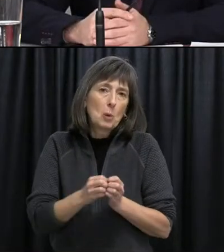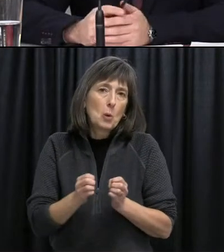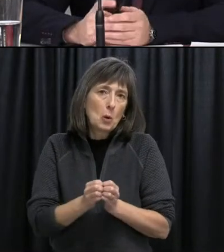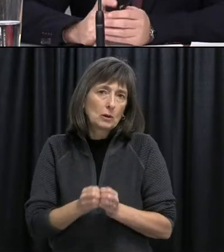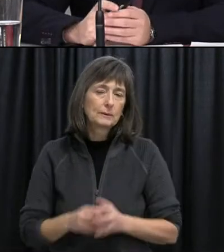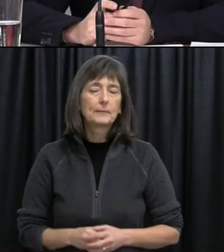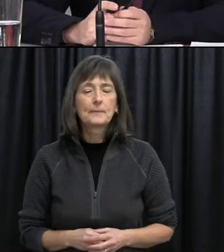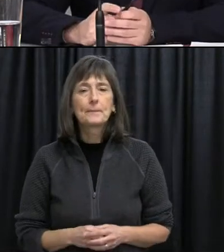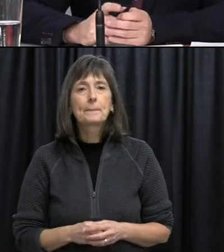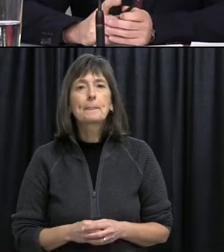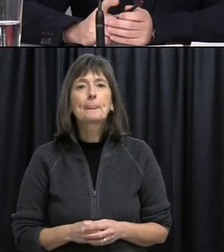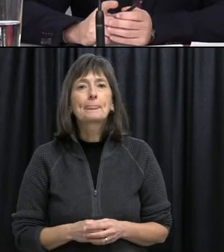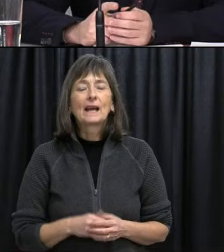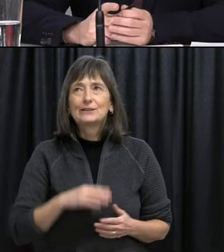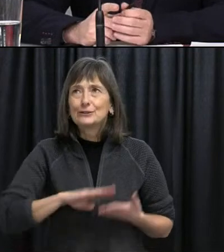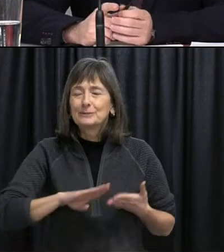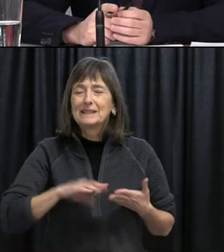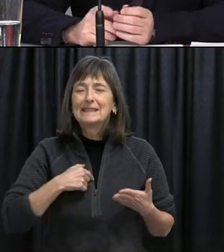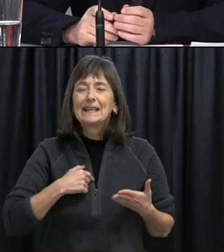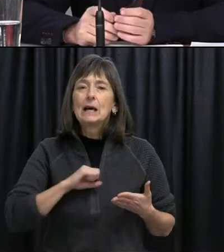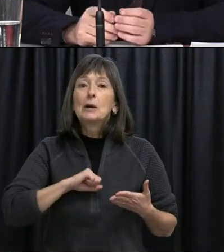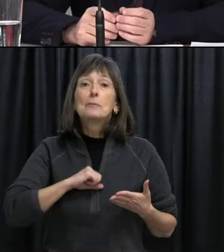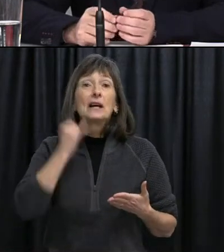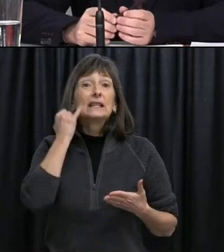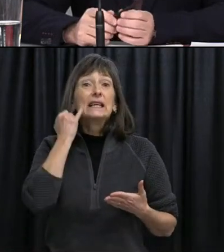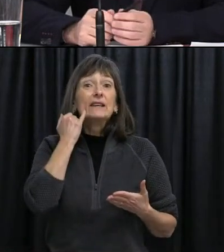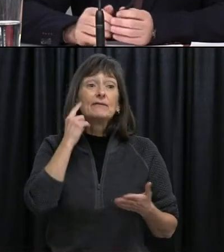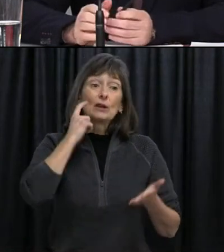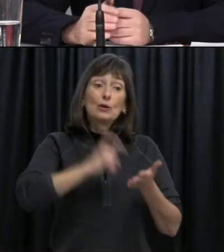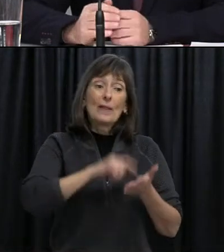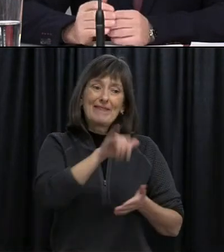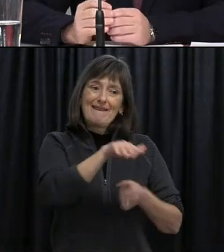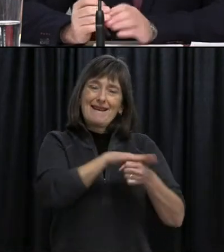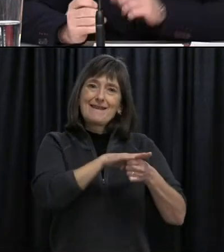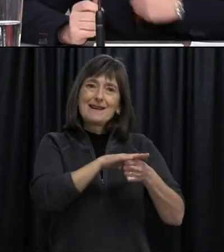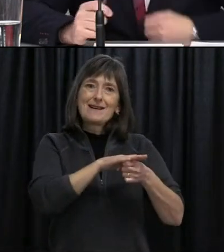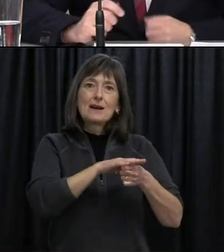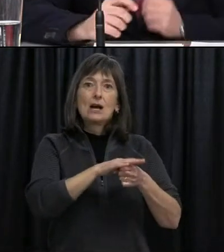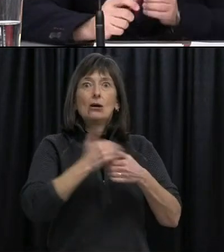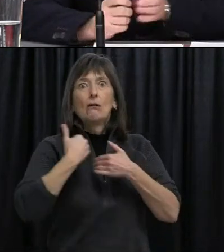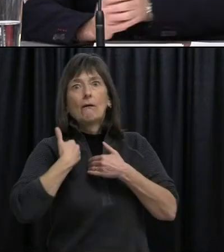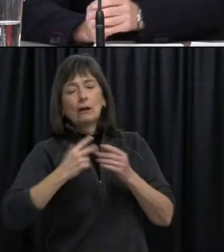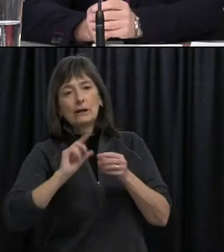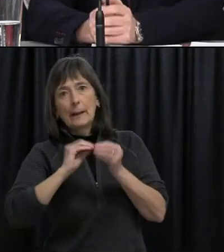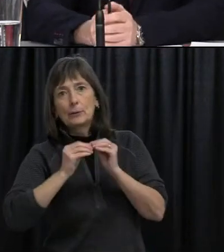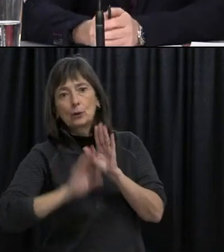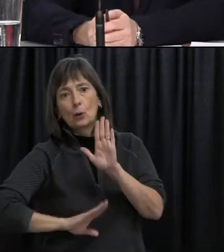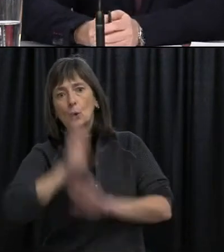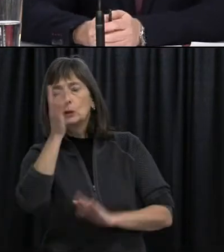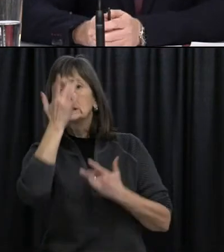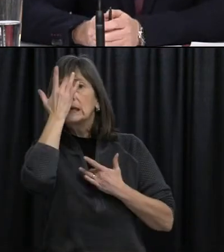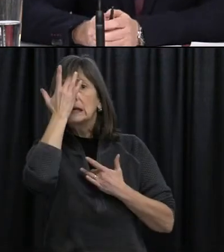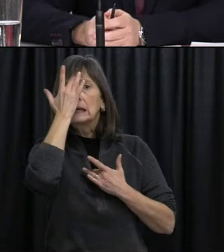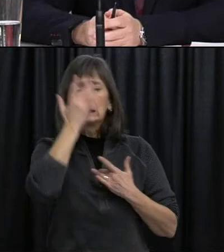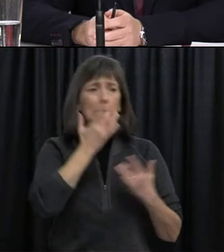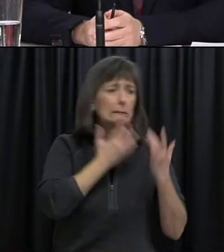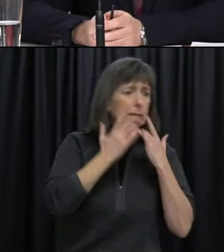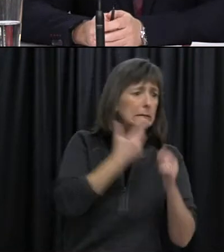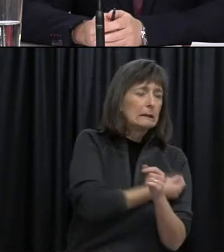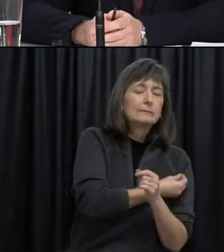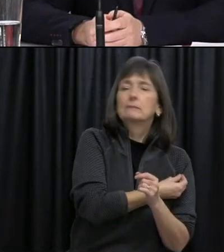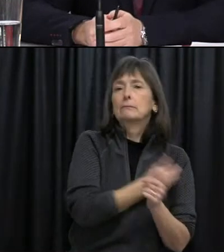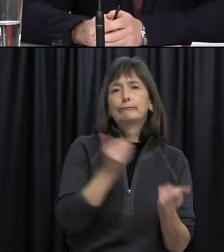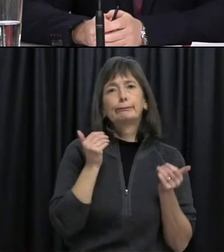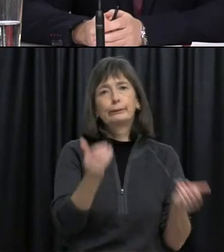Thanks. And, sorry. No, I was going to say a situation where there's increasing COVID burden. Right. And